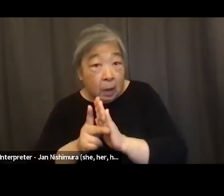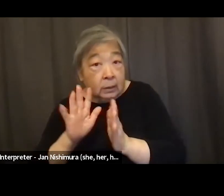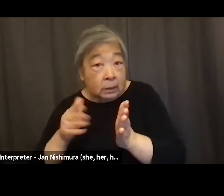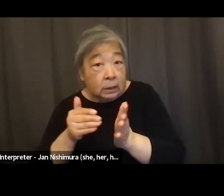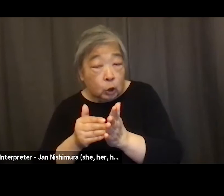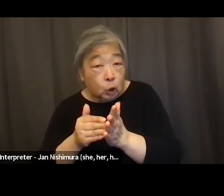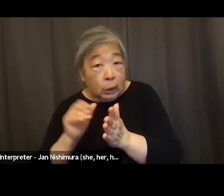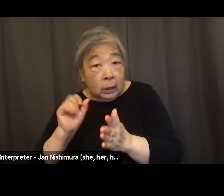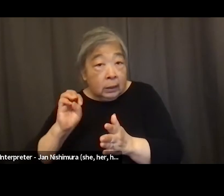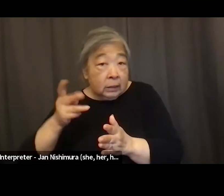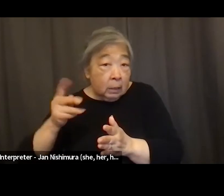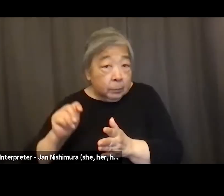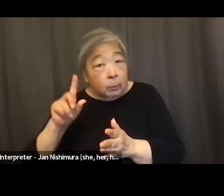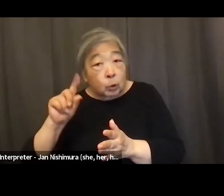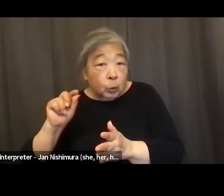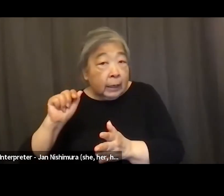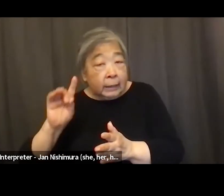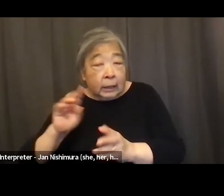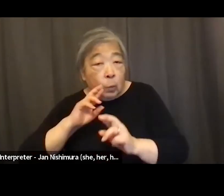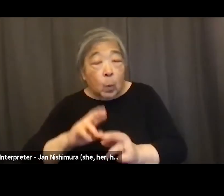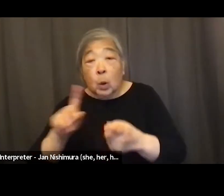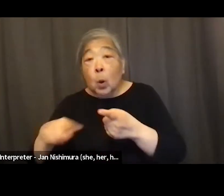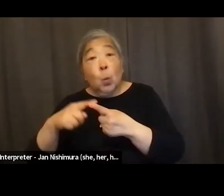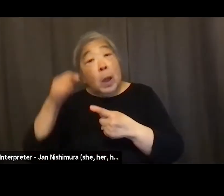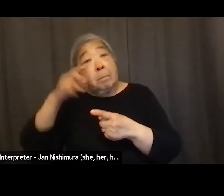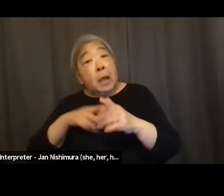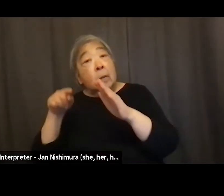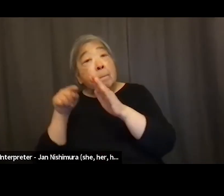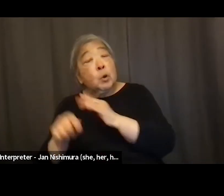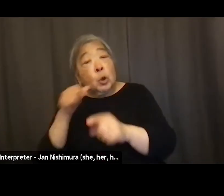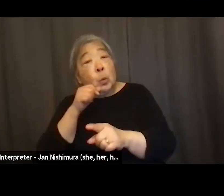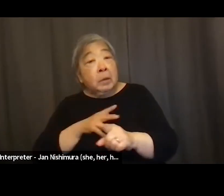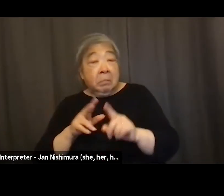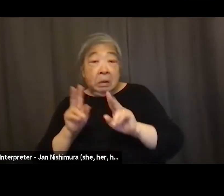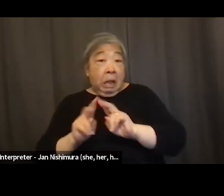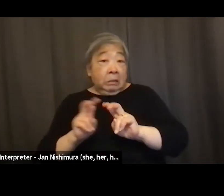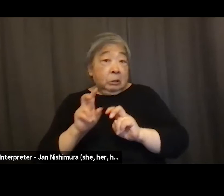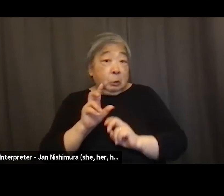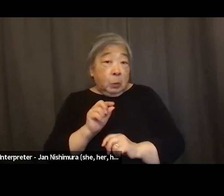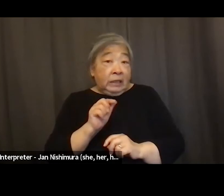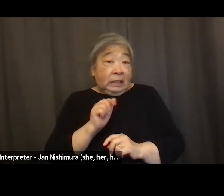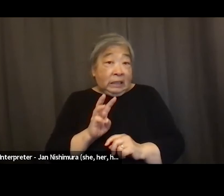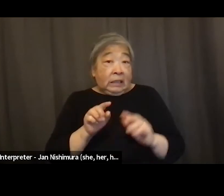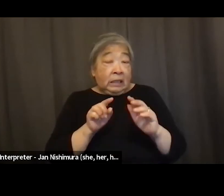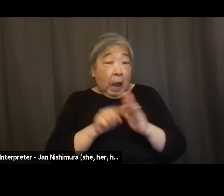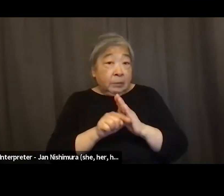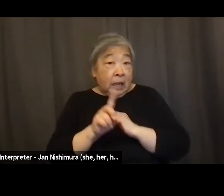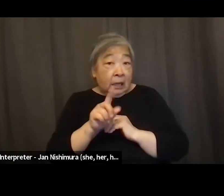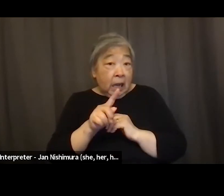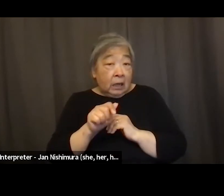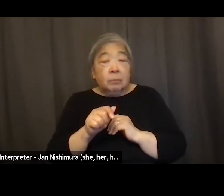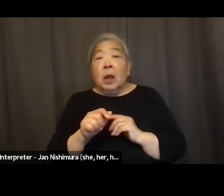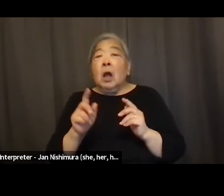its September 2018 report, When Men Murder Women, an analysis of 2016 homicide data, is that, quote,